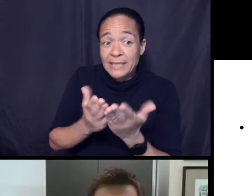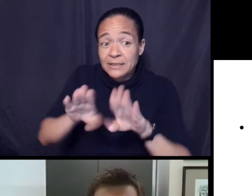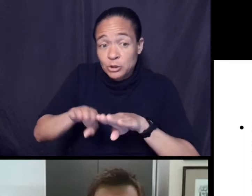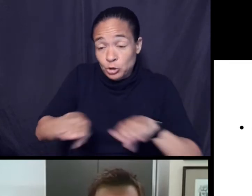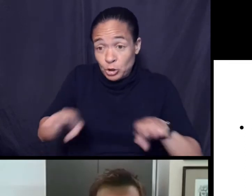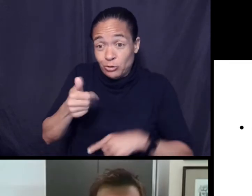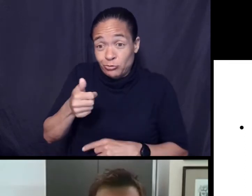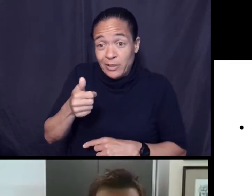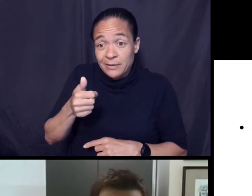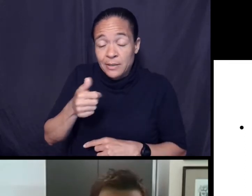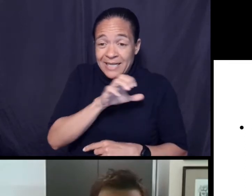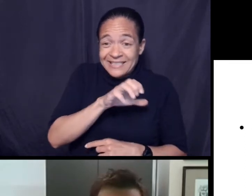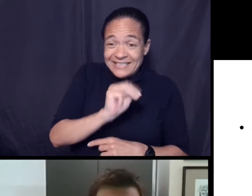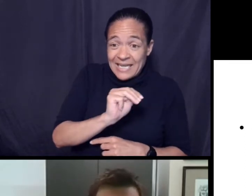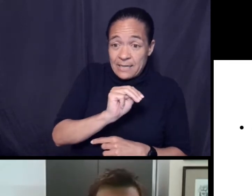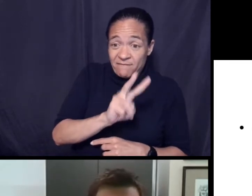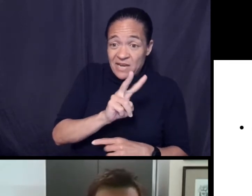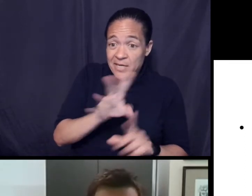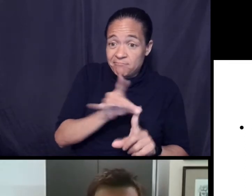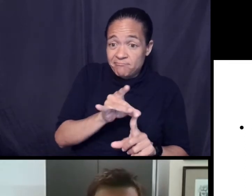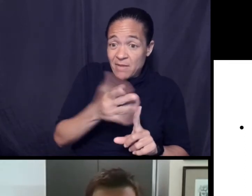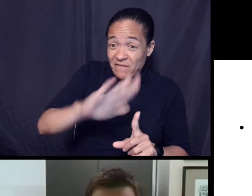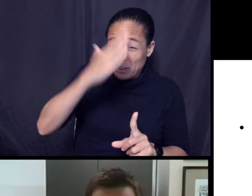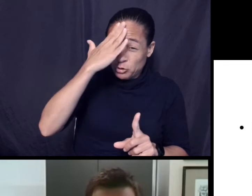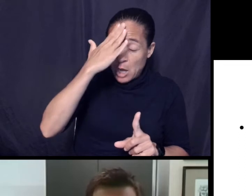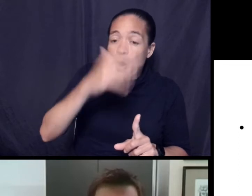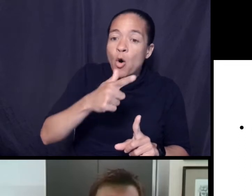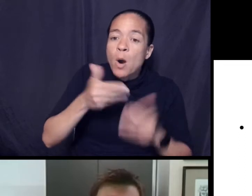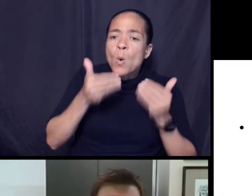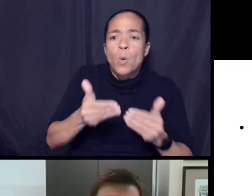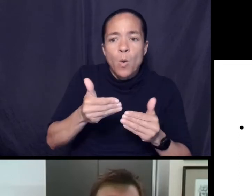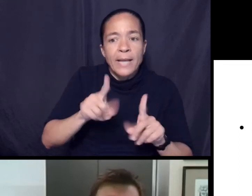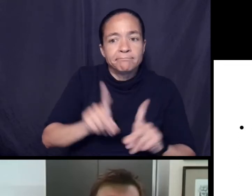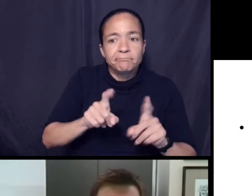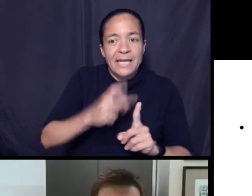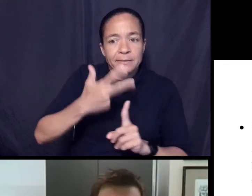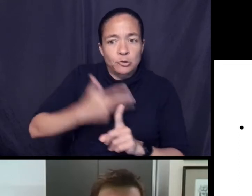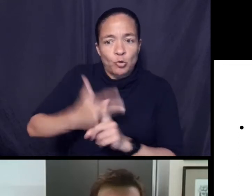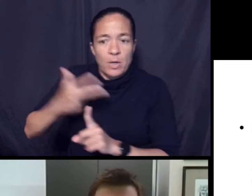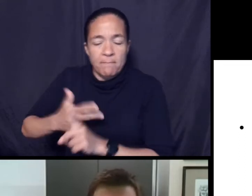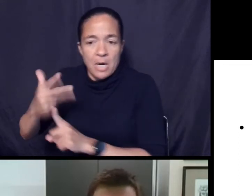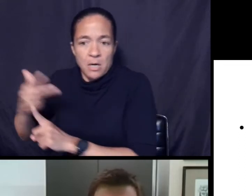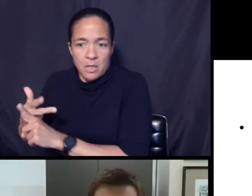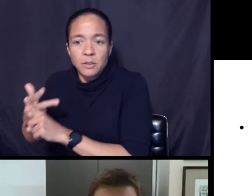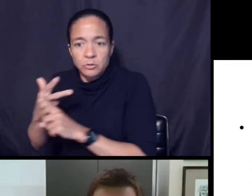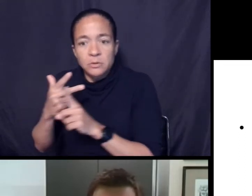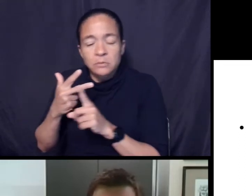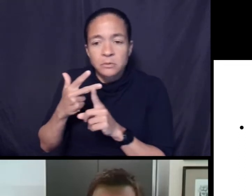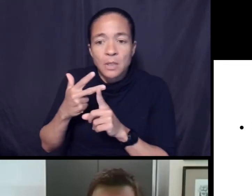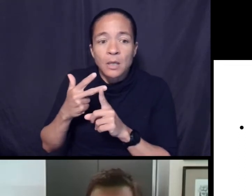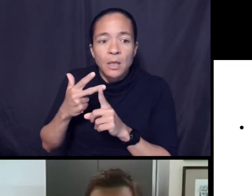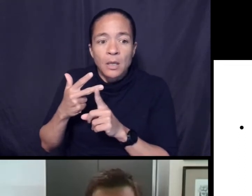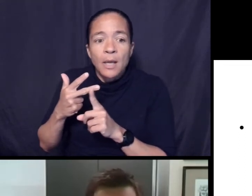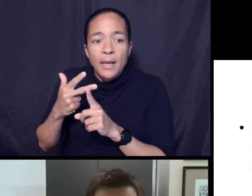be tested every 3 months until they're age 3 years of age. And then after that, from age 3 to 6,